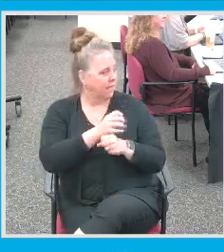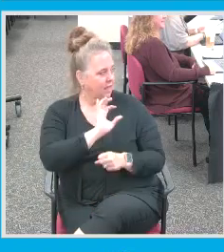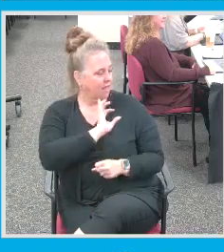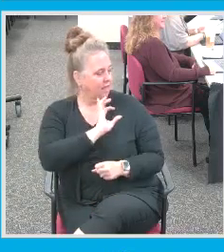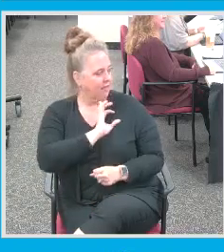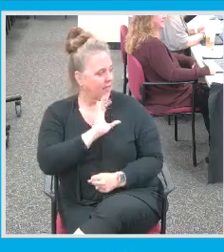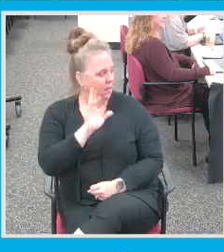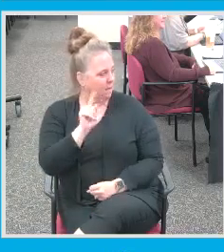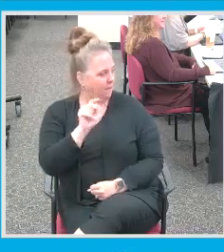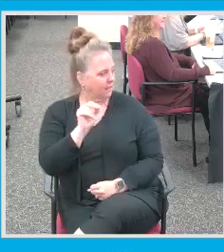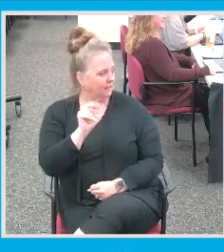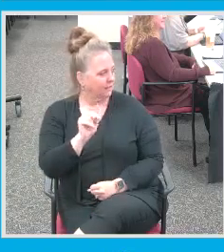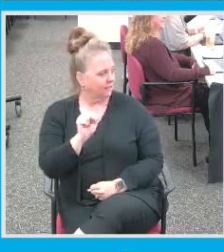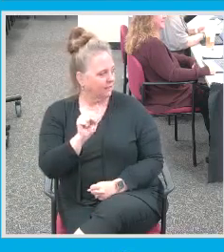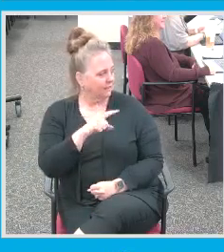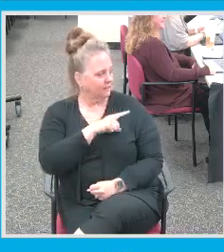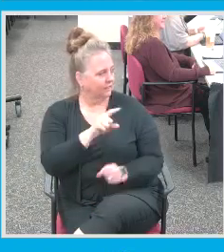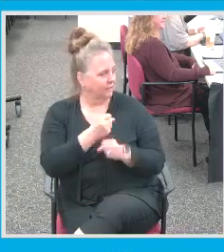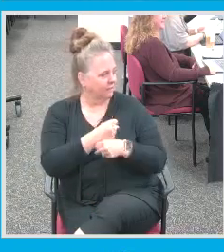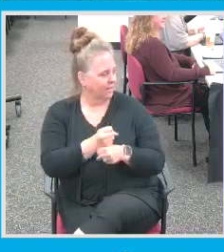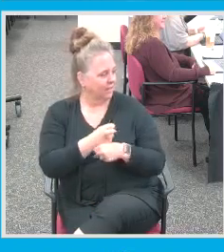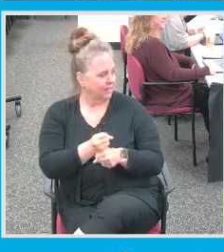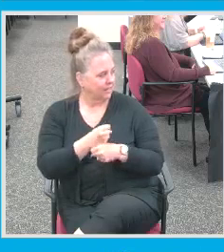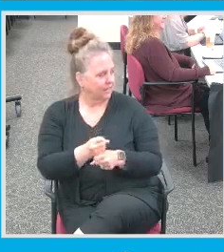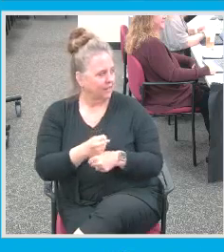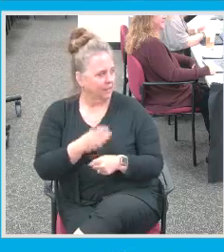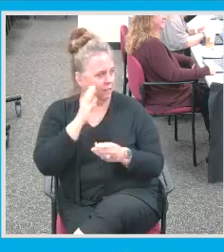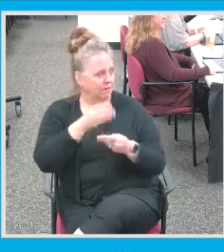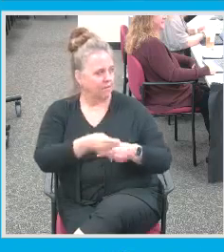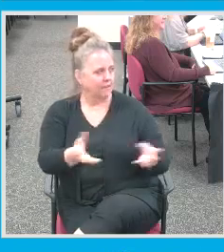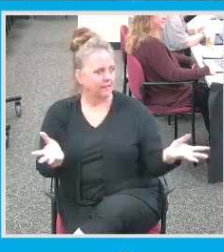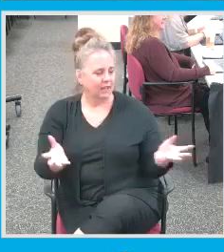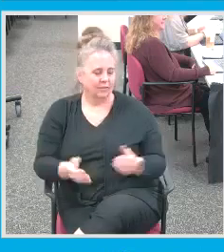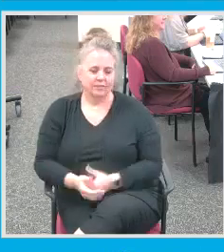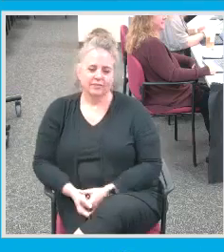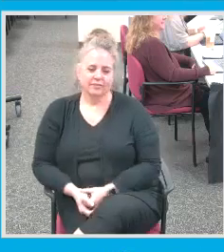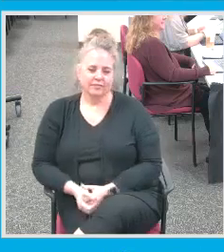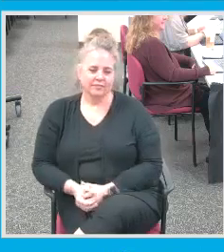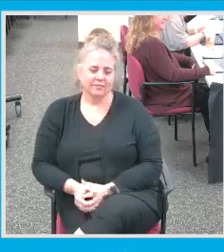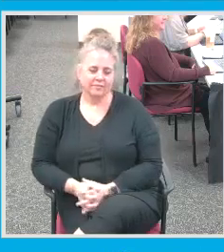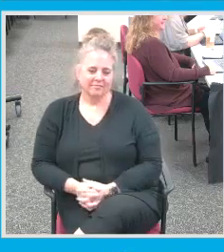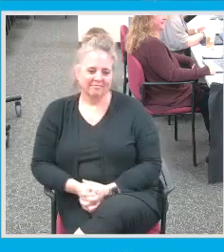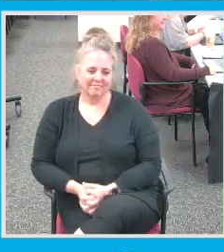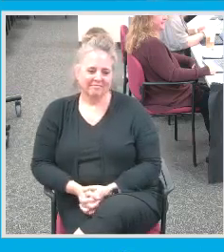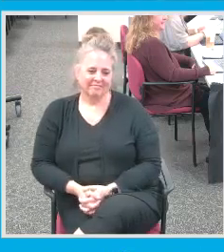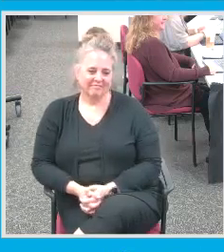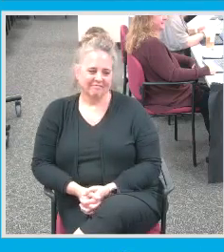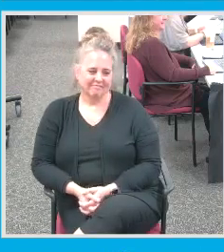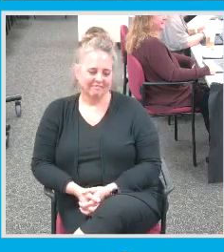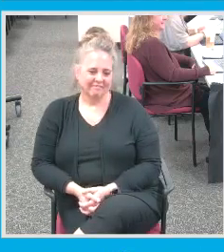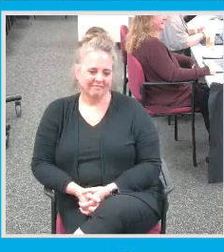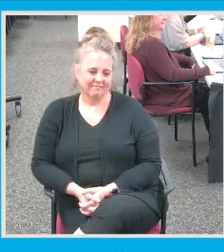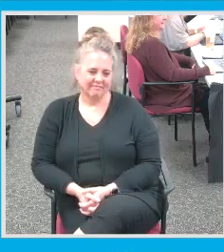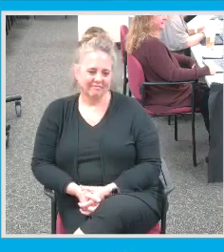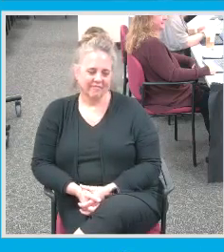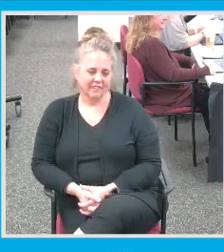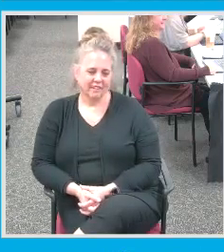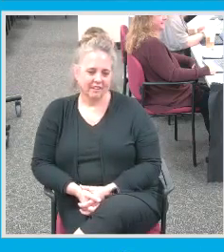guys can... All right, and now we will take